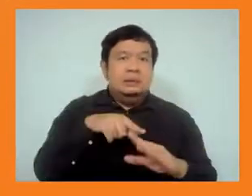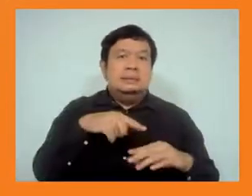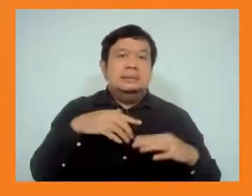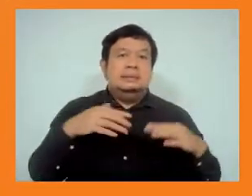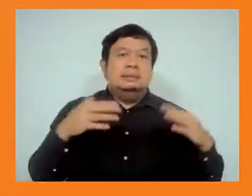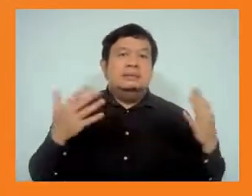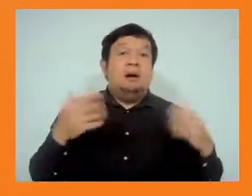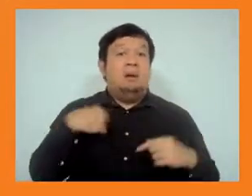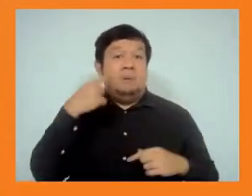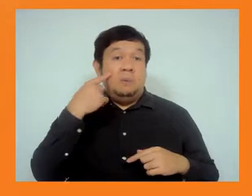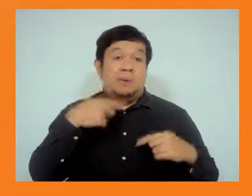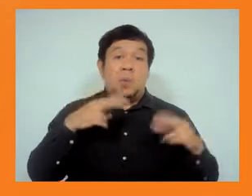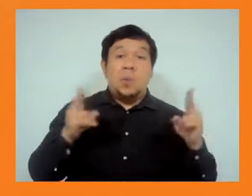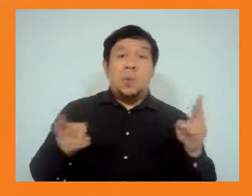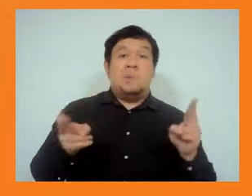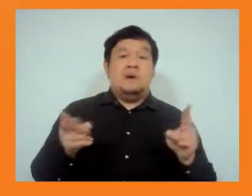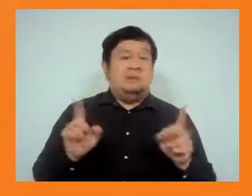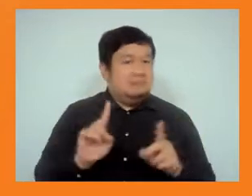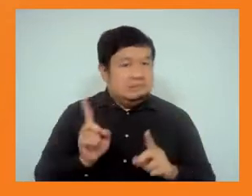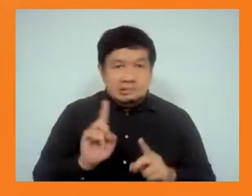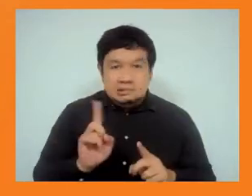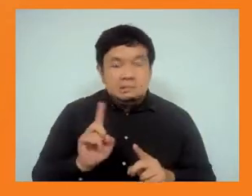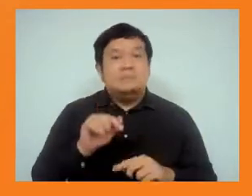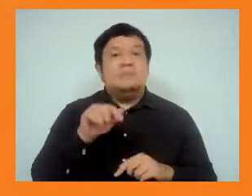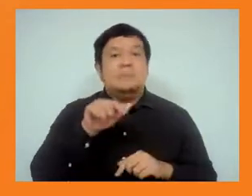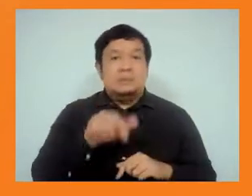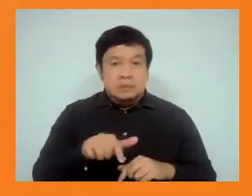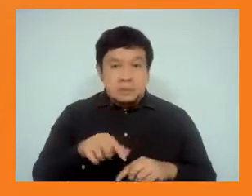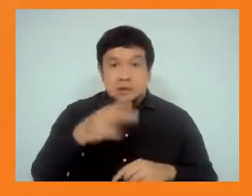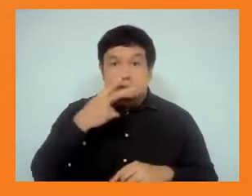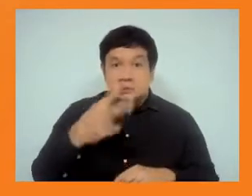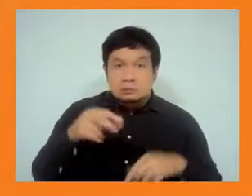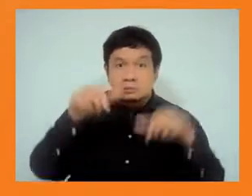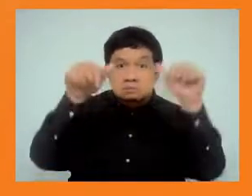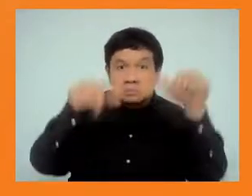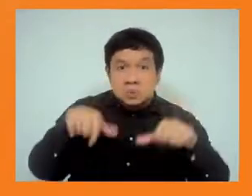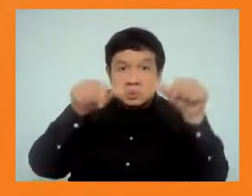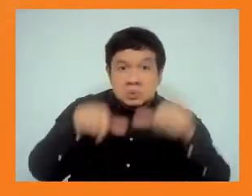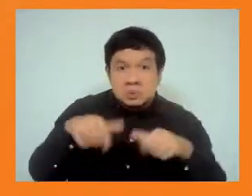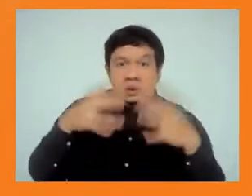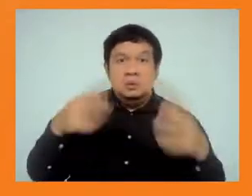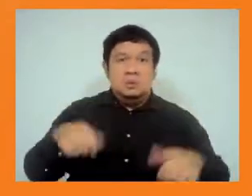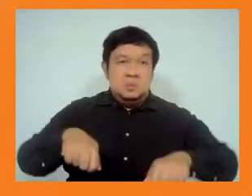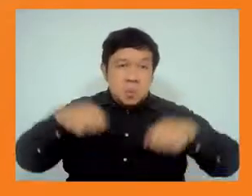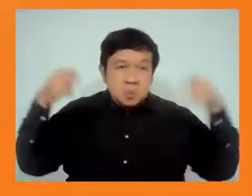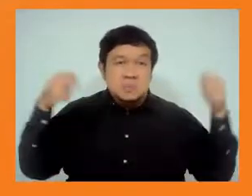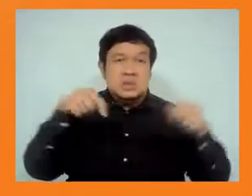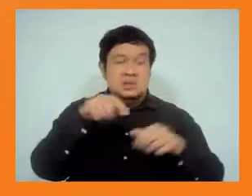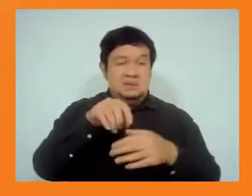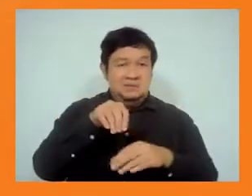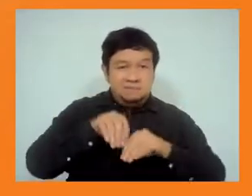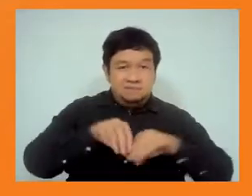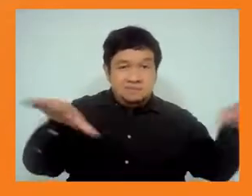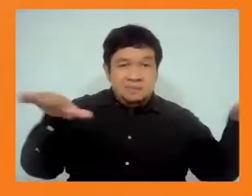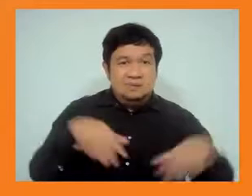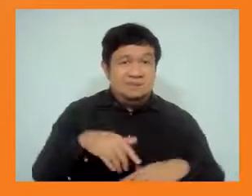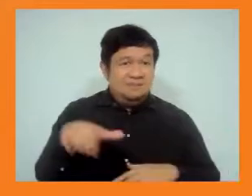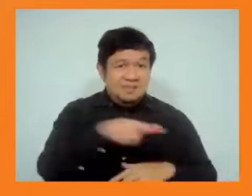gases while they were just standing near the manhole. And they remained unconscious for a very long time until they